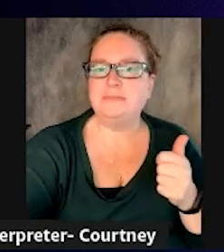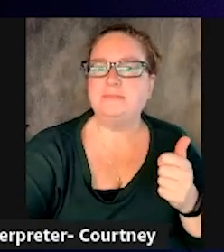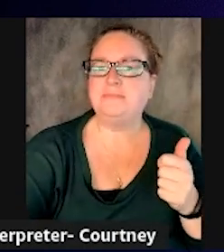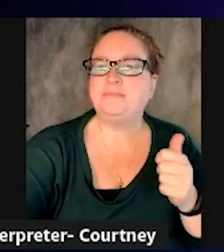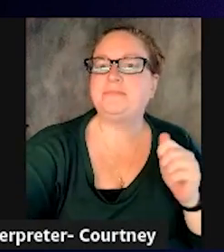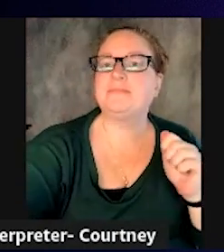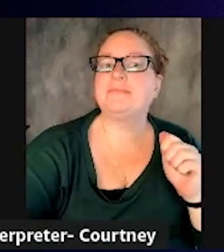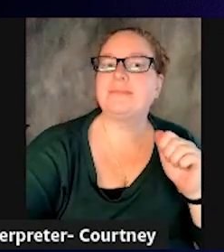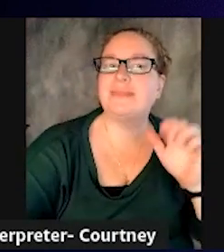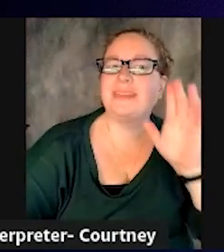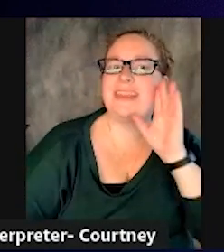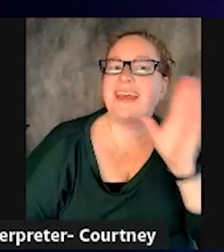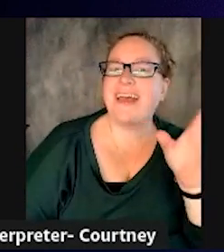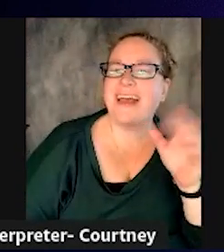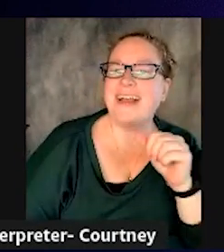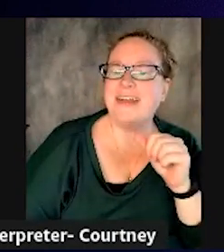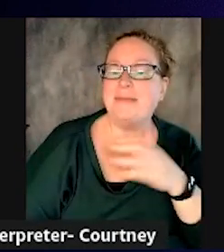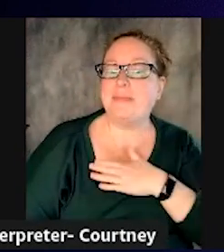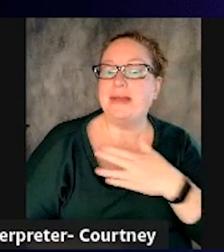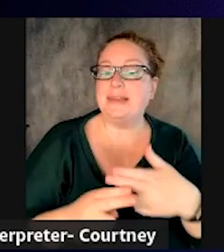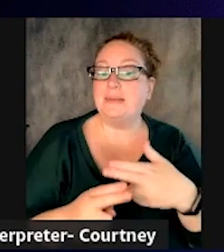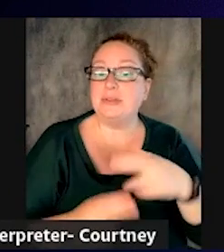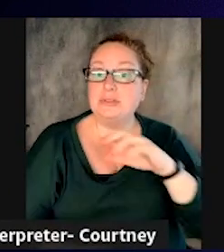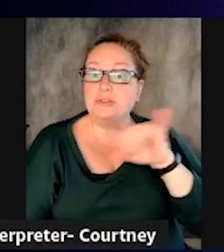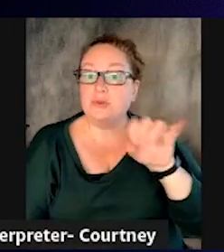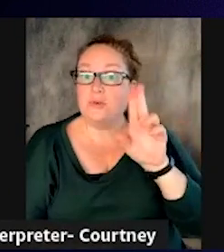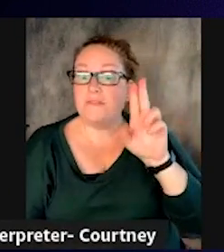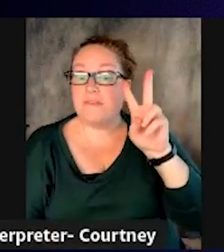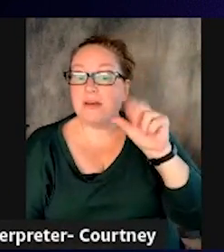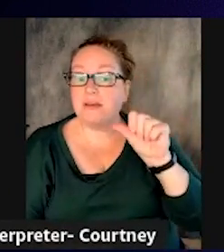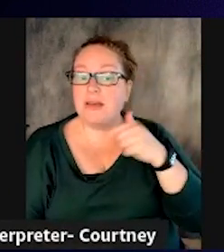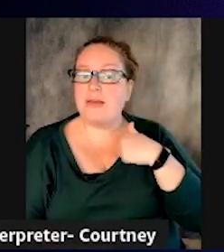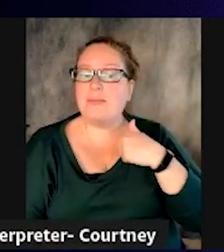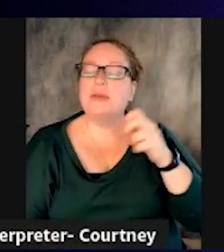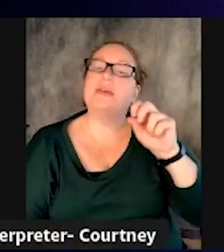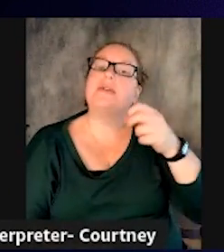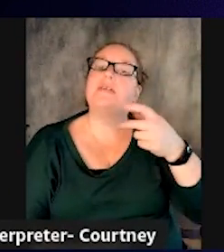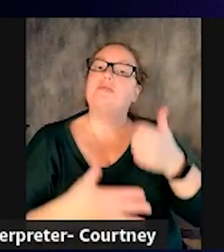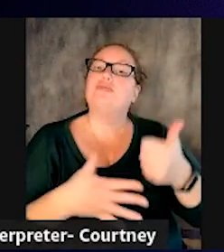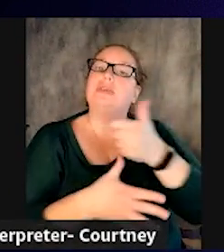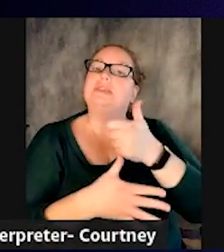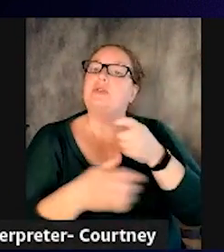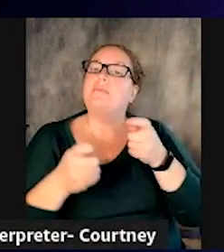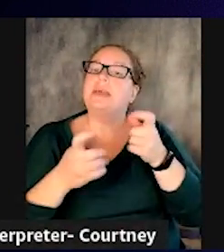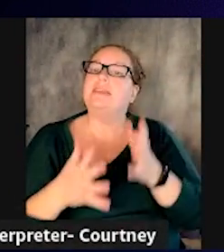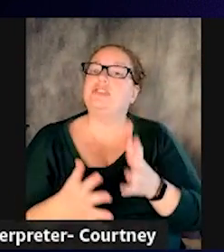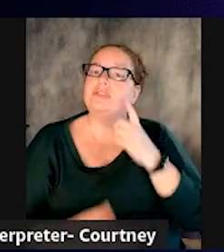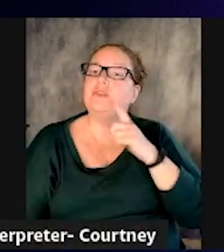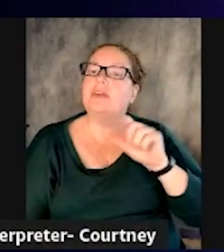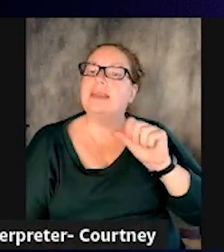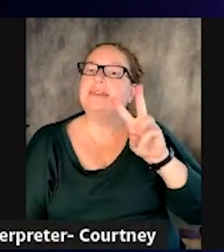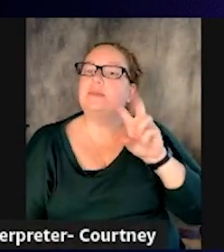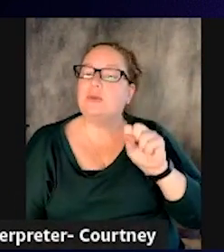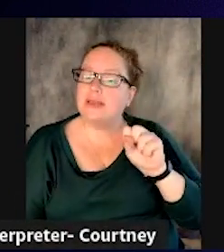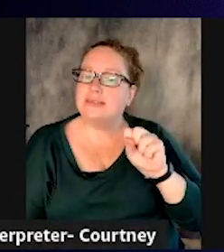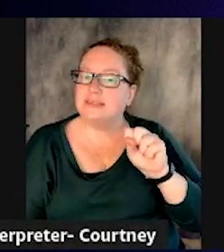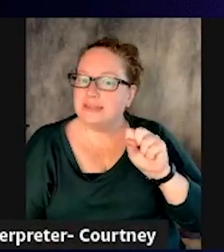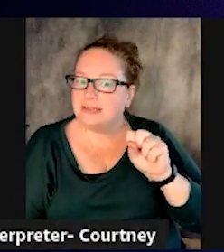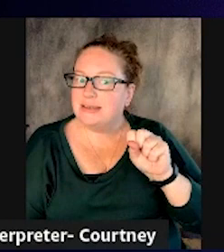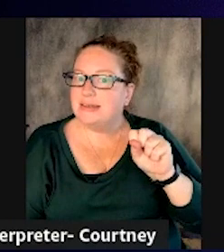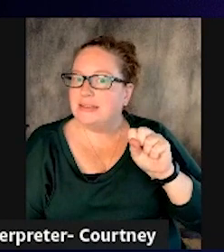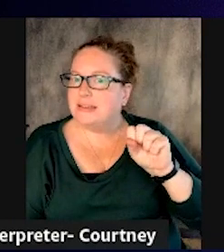name is Ahuva Khazan-Fuchs. I'm the Principal Product Manager of AWS Application Migration Service, also known as